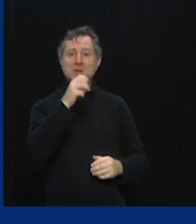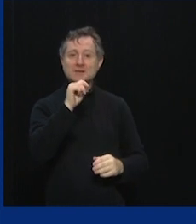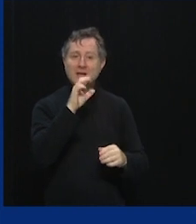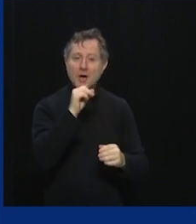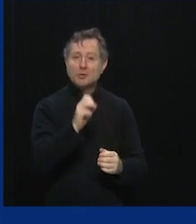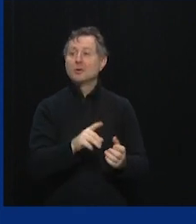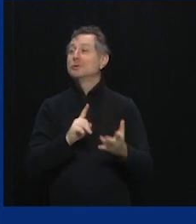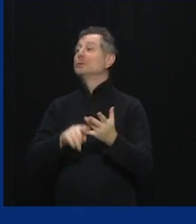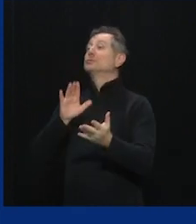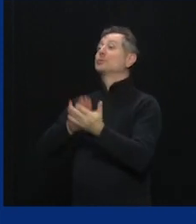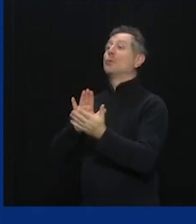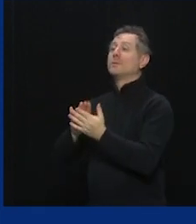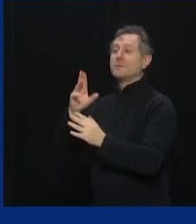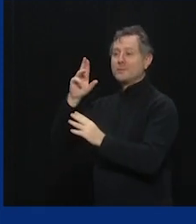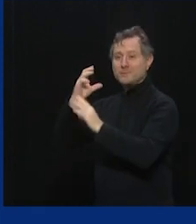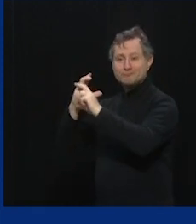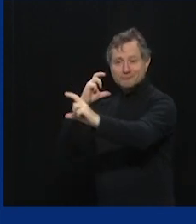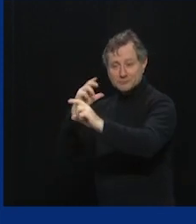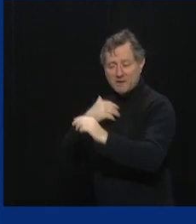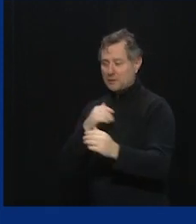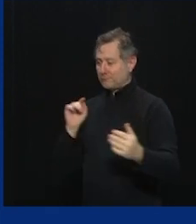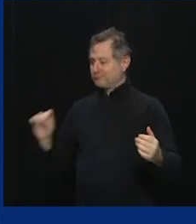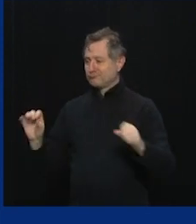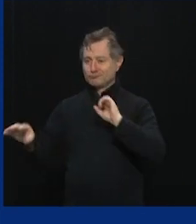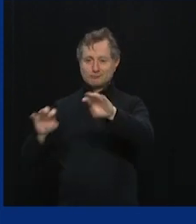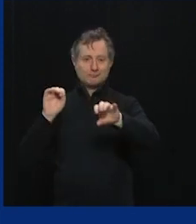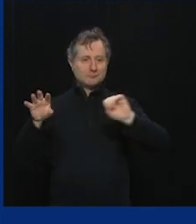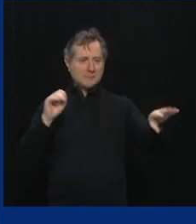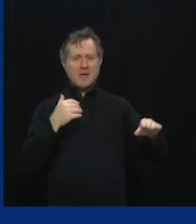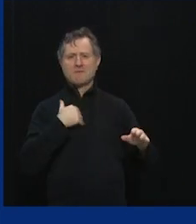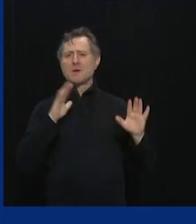we're planning for. This is going to be a great opportunity,